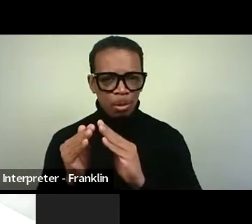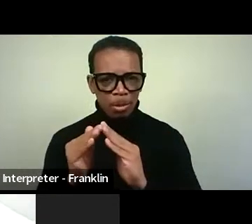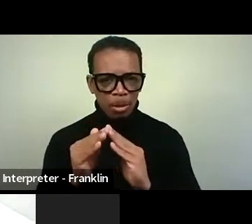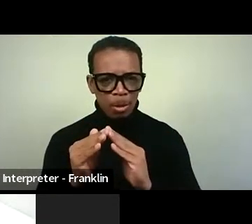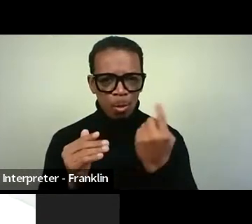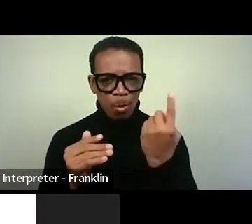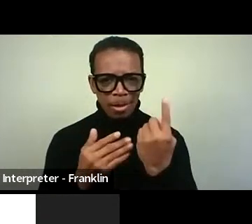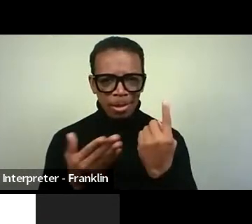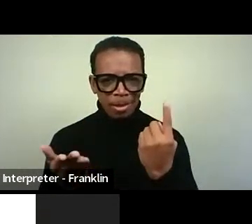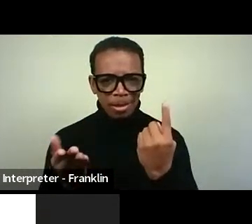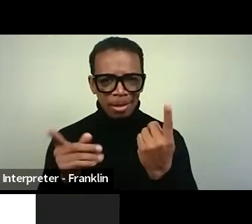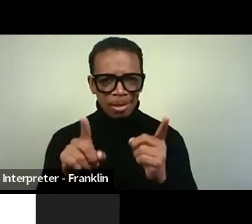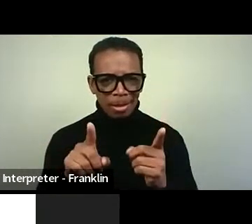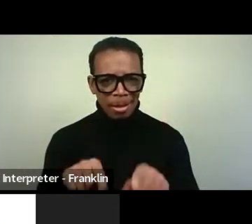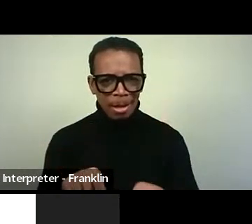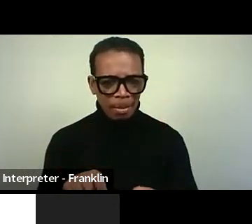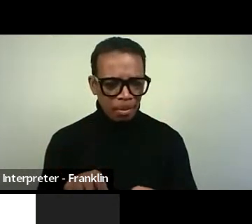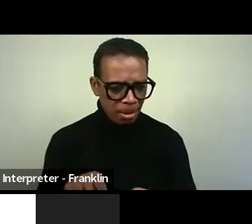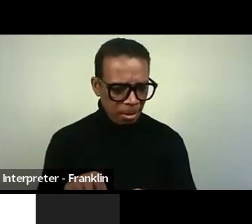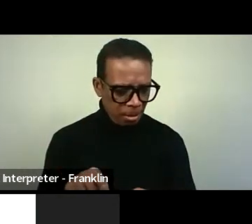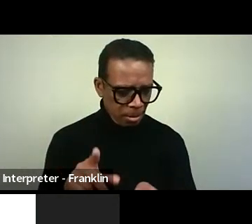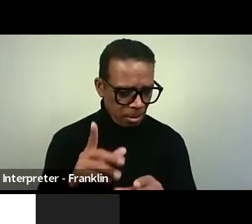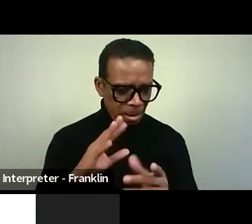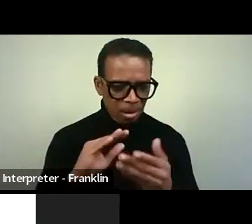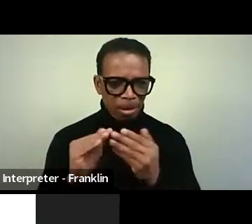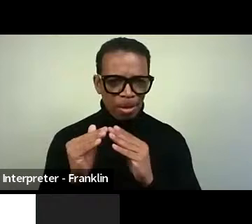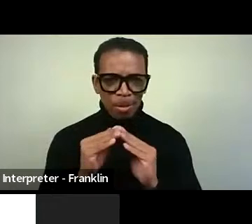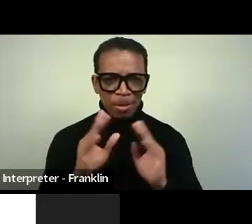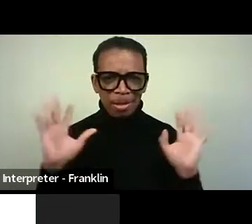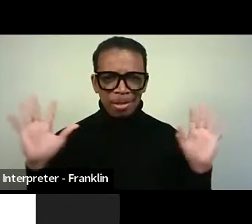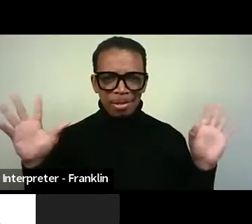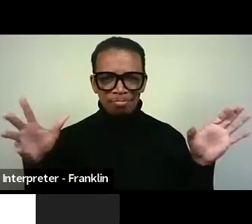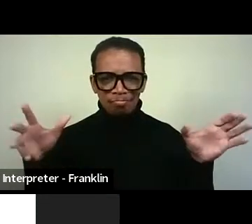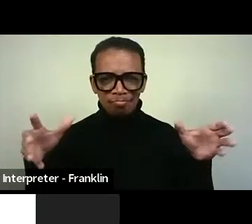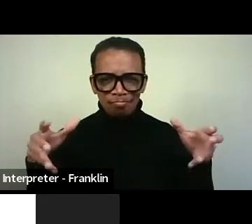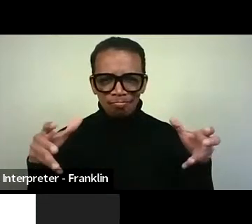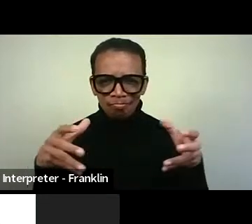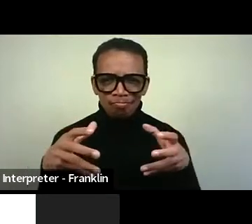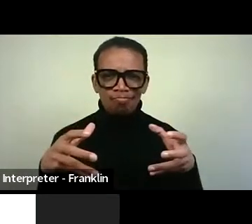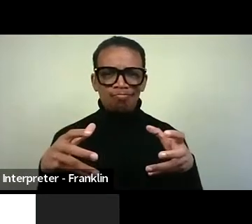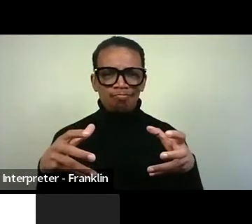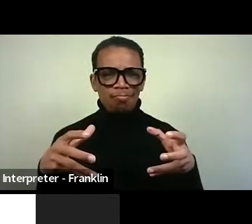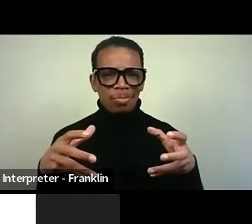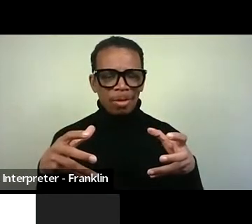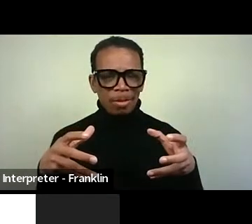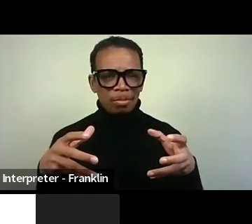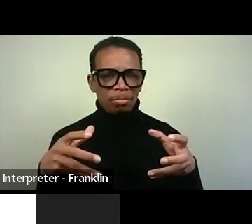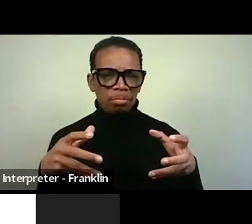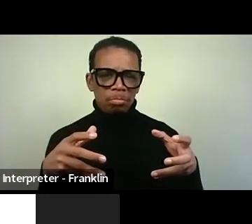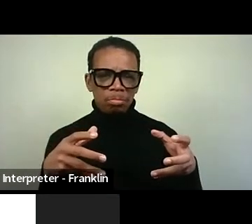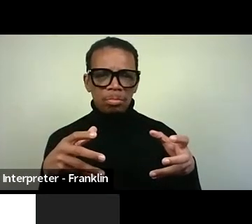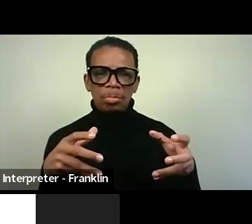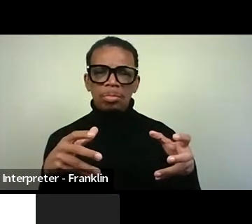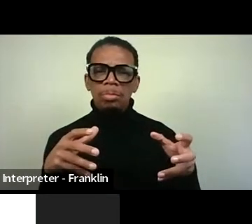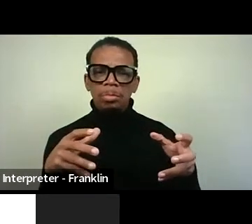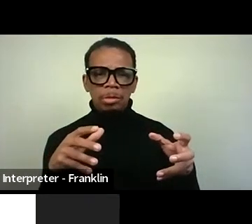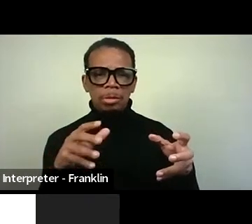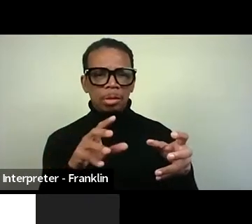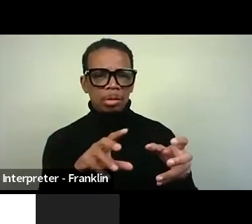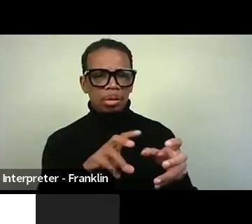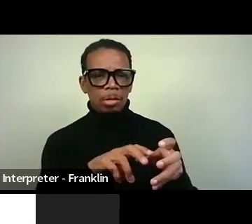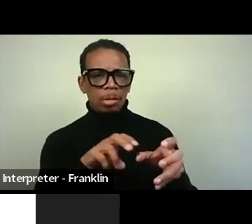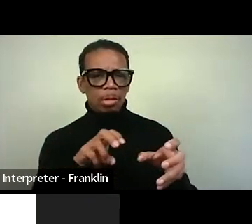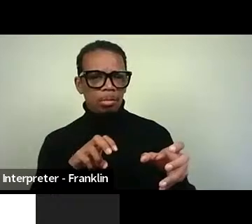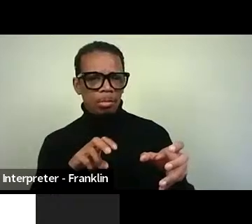as a result of that was the community gathered together to kind of step back and say, hey, this is not who